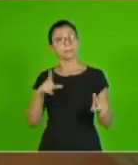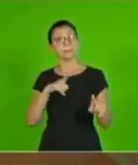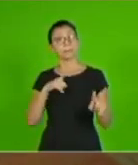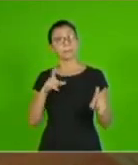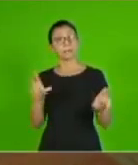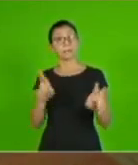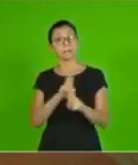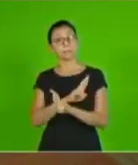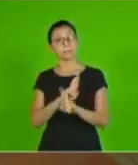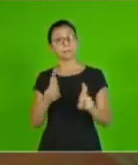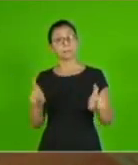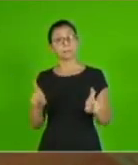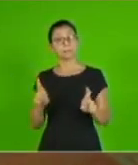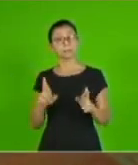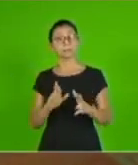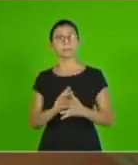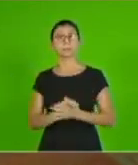subject.